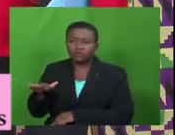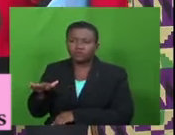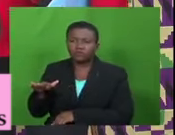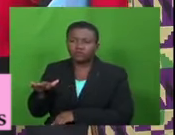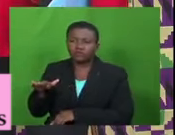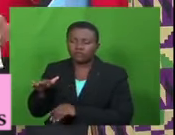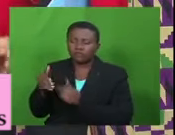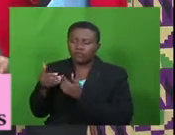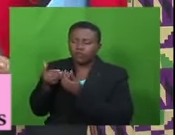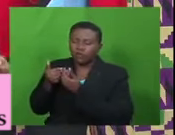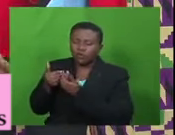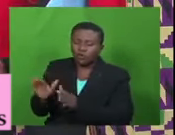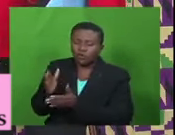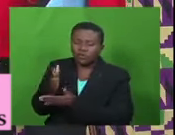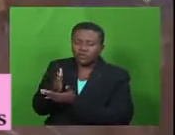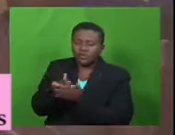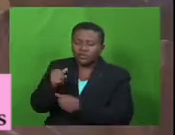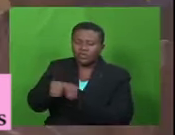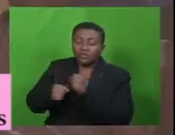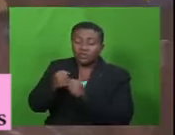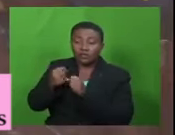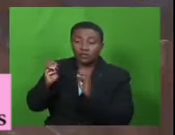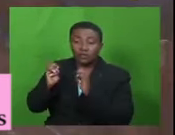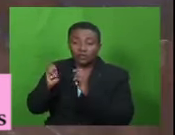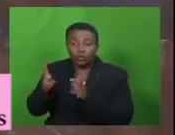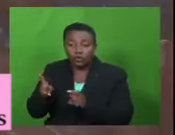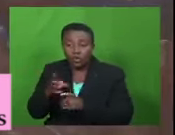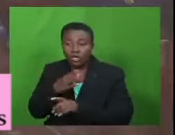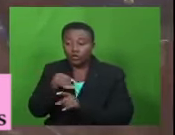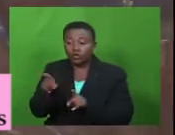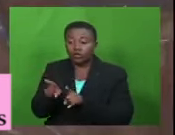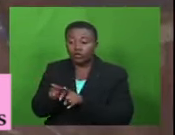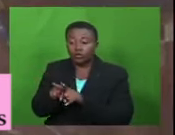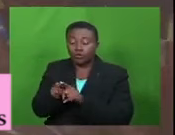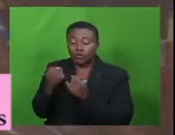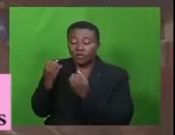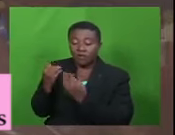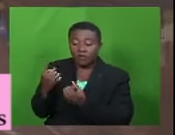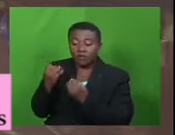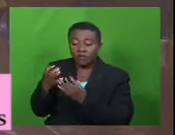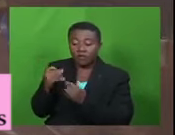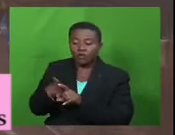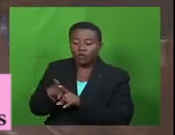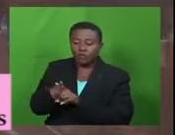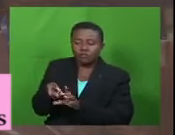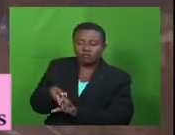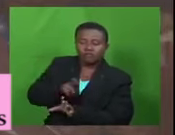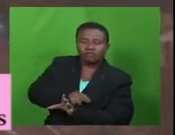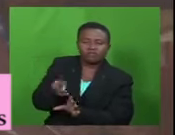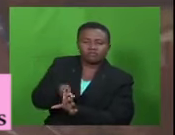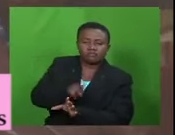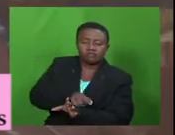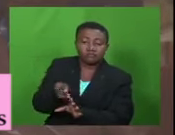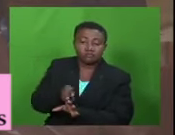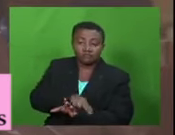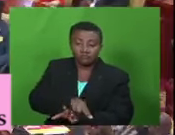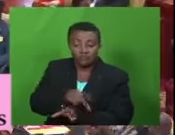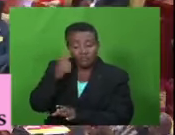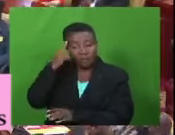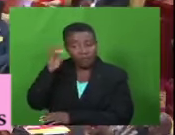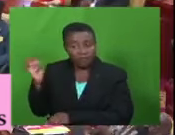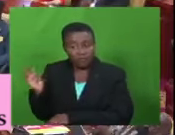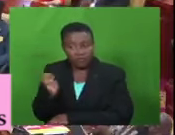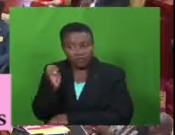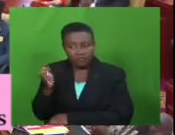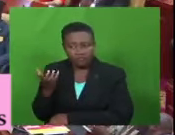years of education and the real likelihood of many of them dropping out of school, however, forever,